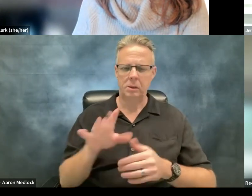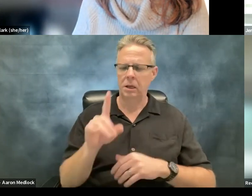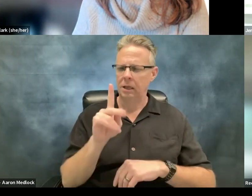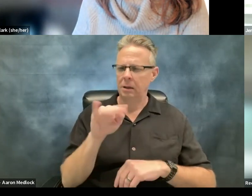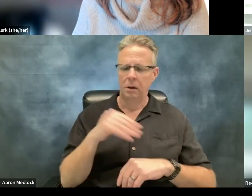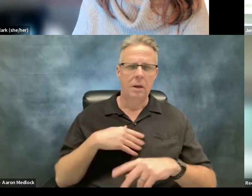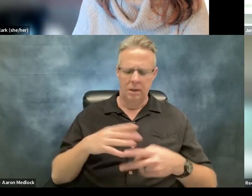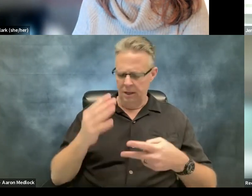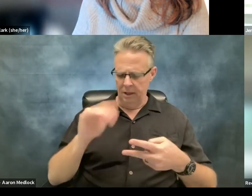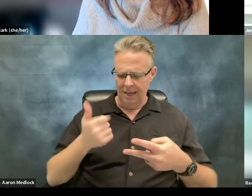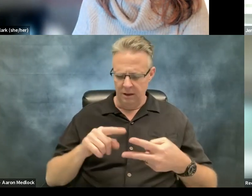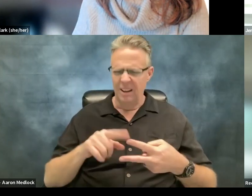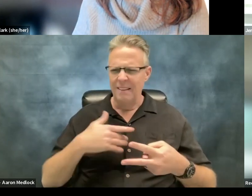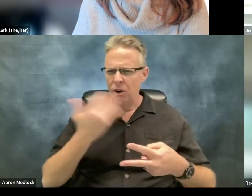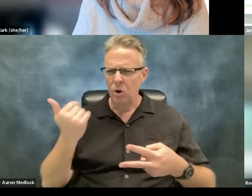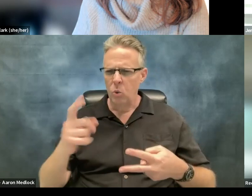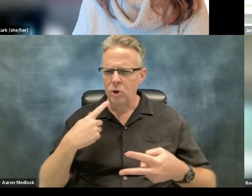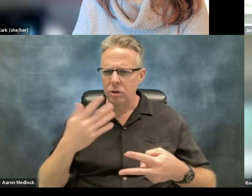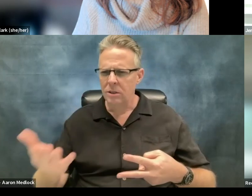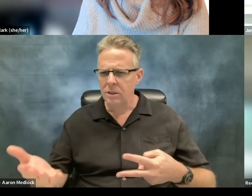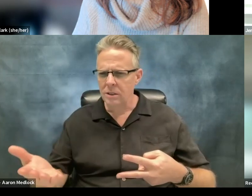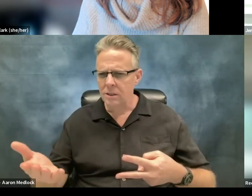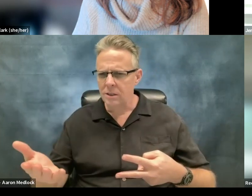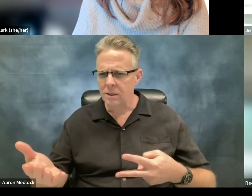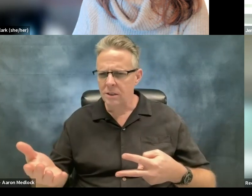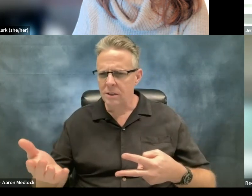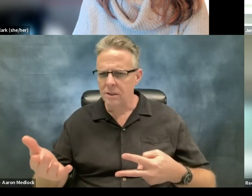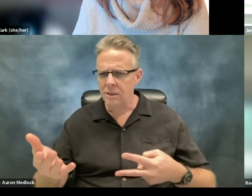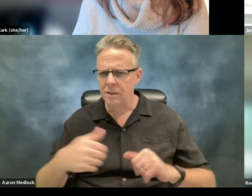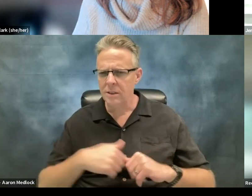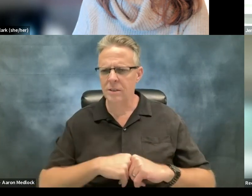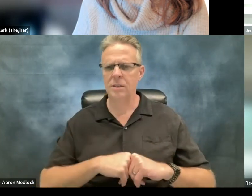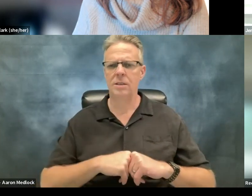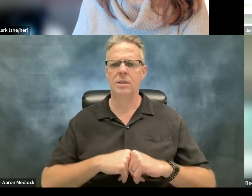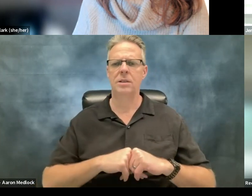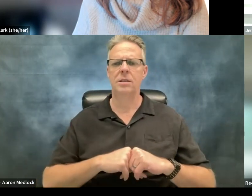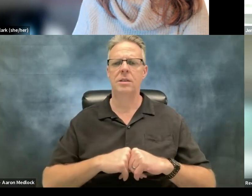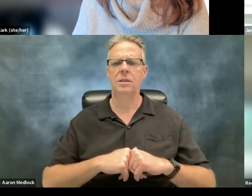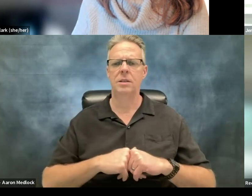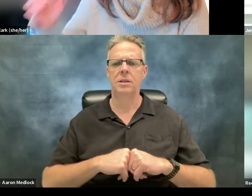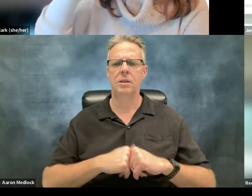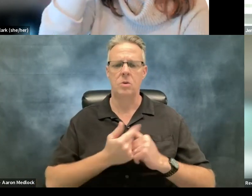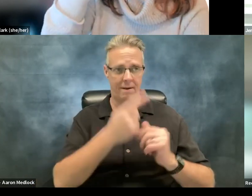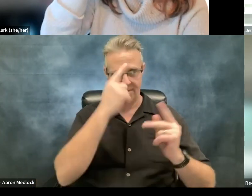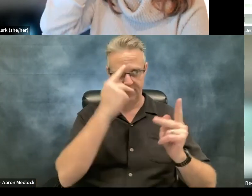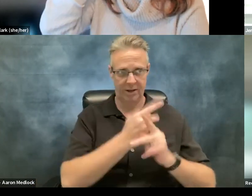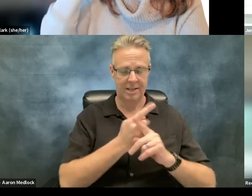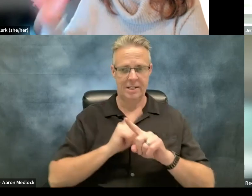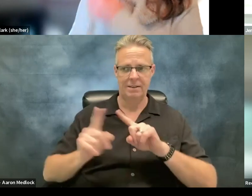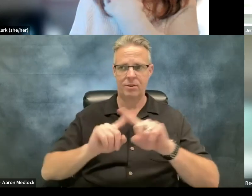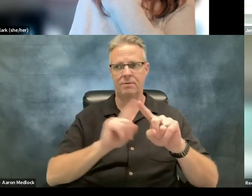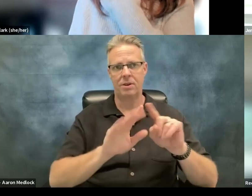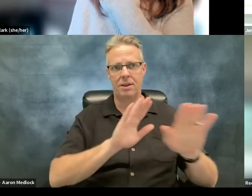Kim, what was your other question? Kimberly, what was your other question? The extent that you've been able to kind of figure out the different models and if you